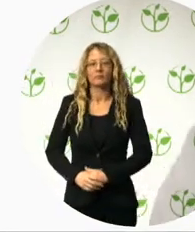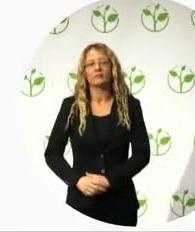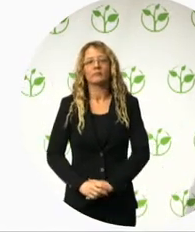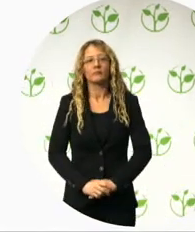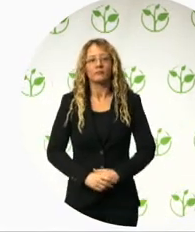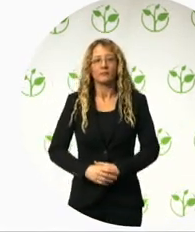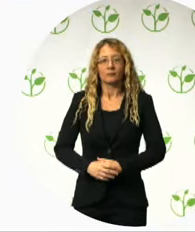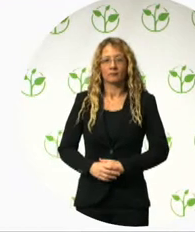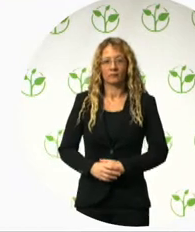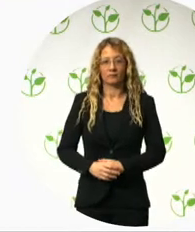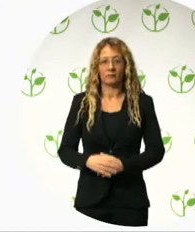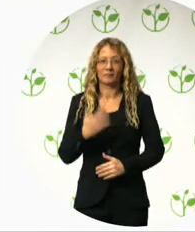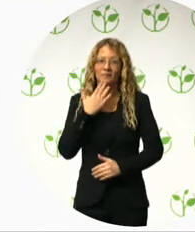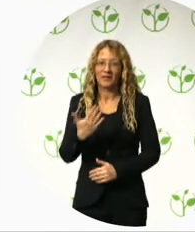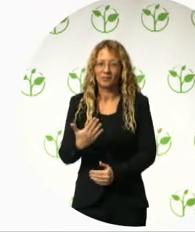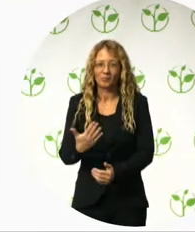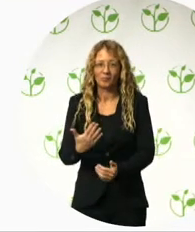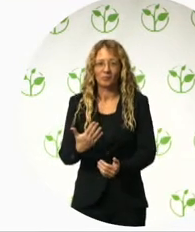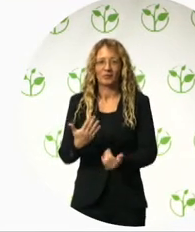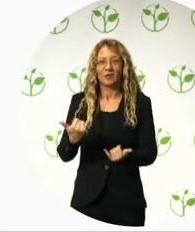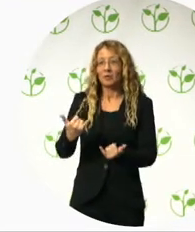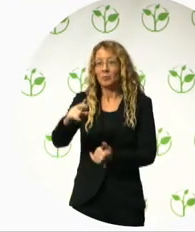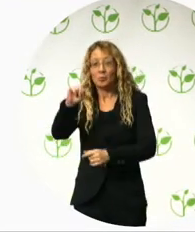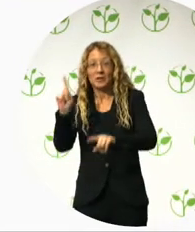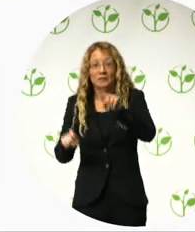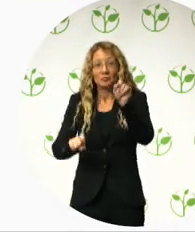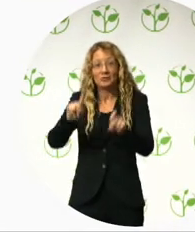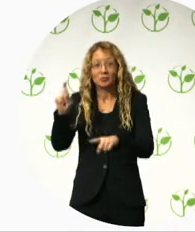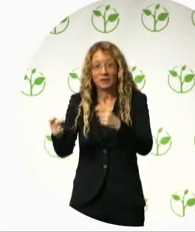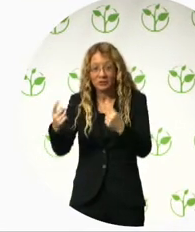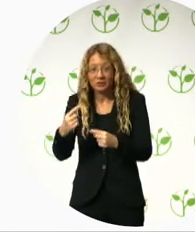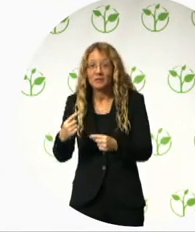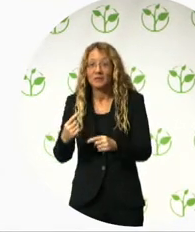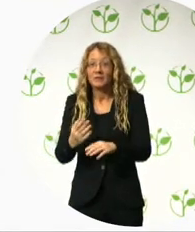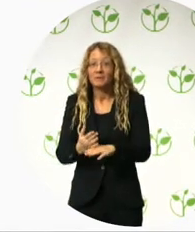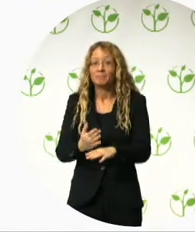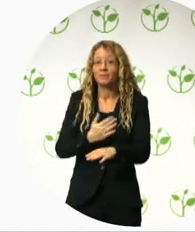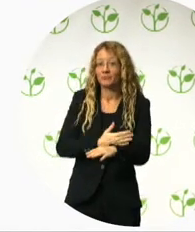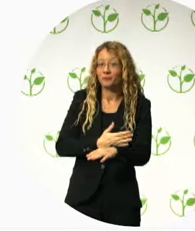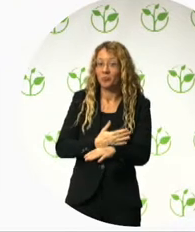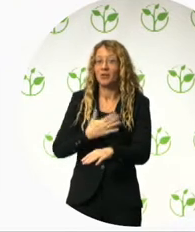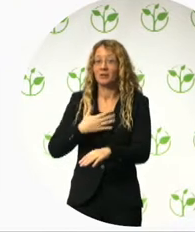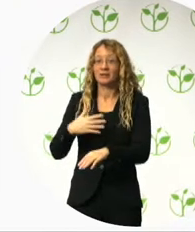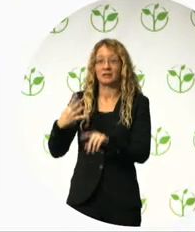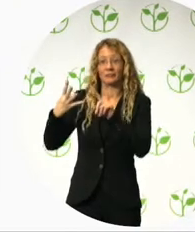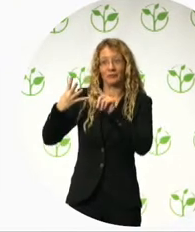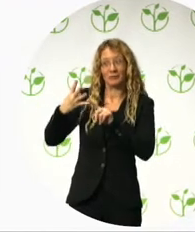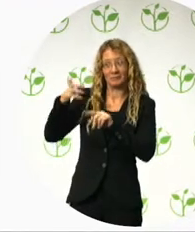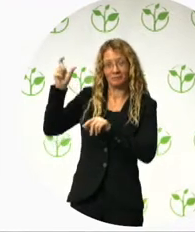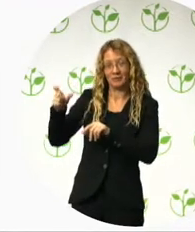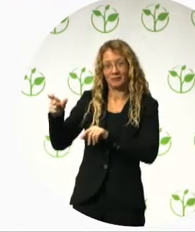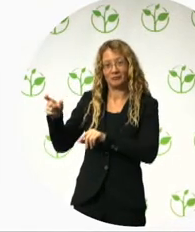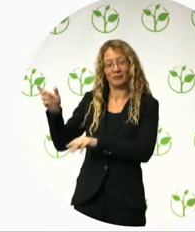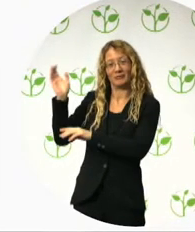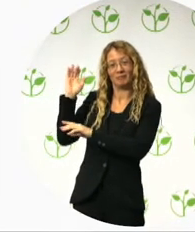fourth presenter from Israel. Gala Prompter was launched 2 years ago, and the lady sitting next to me